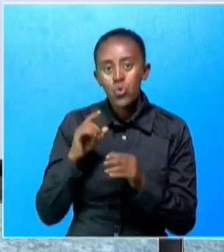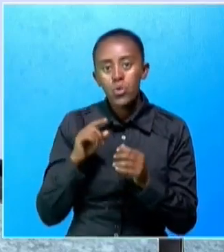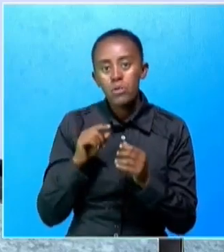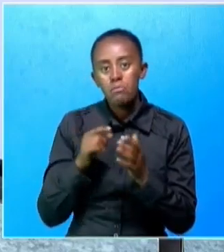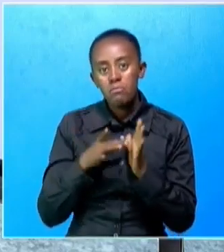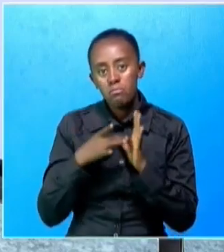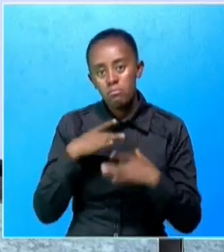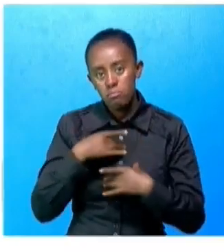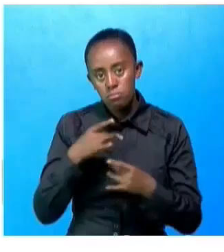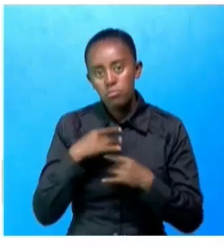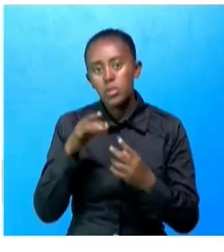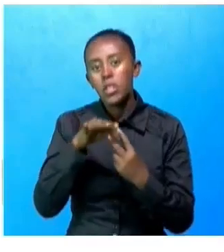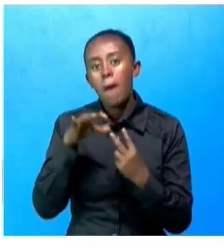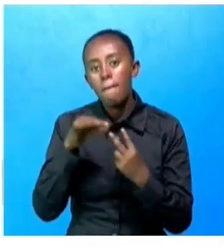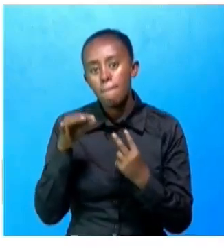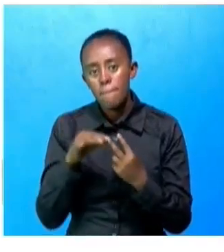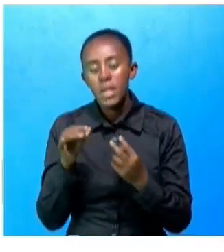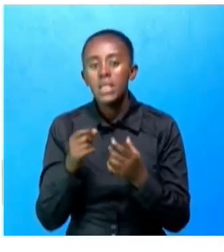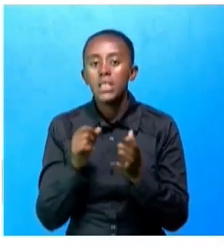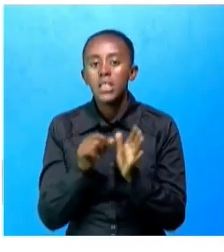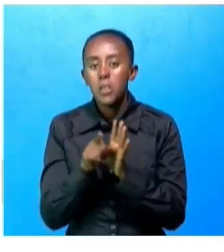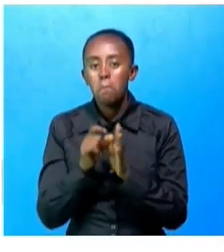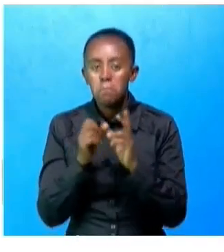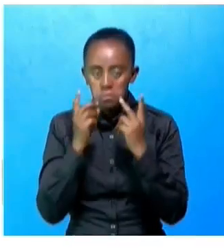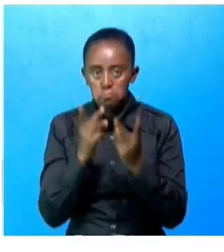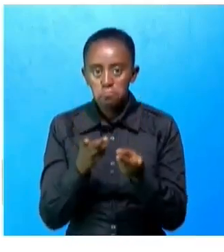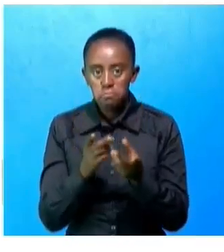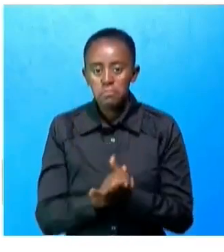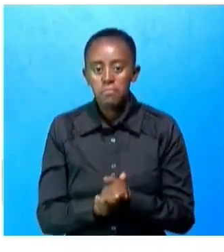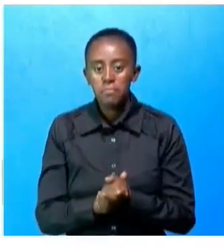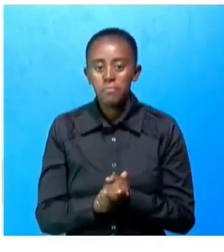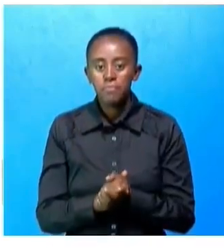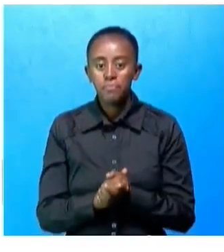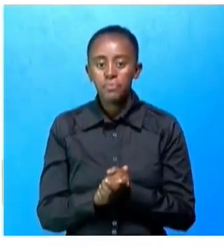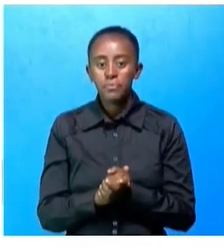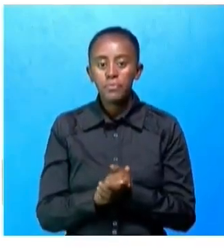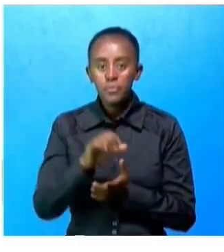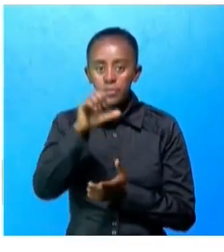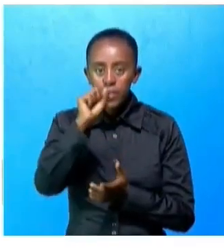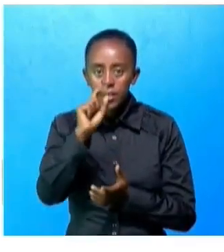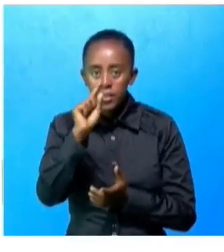some of the sample examples here now. Let's go study